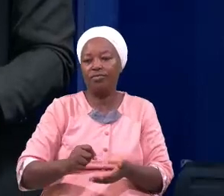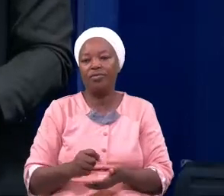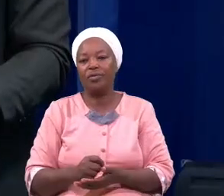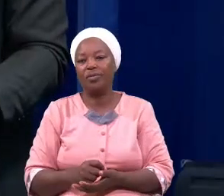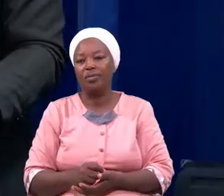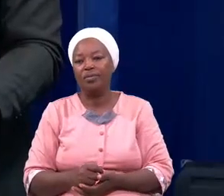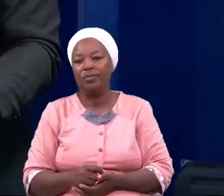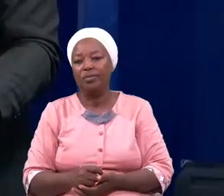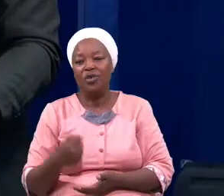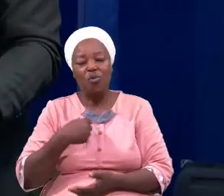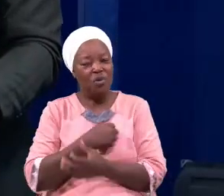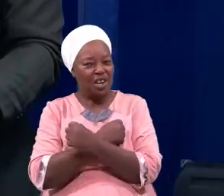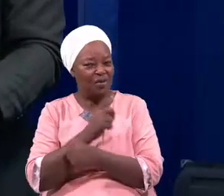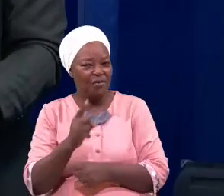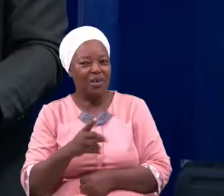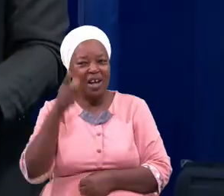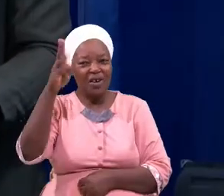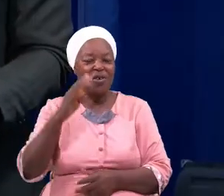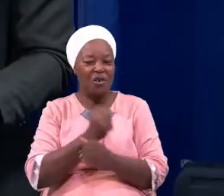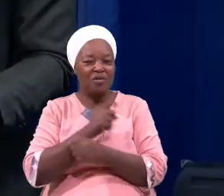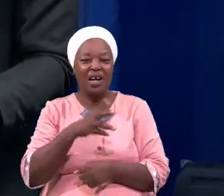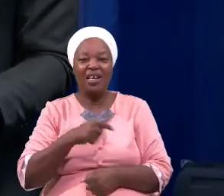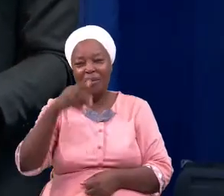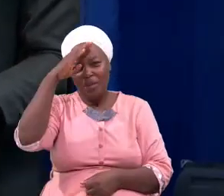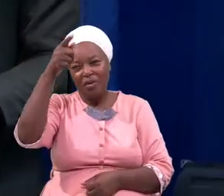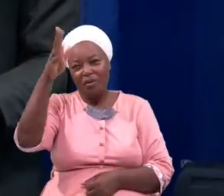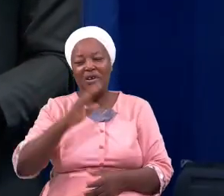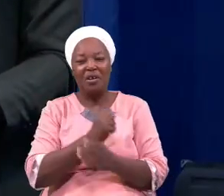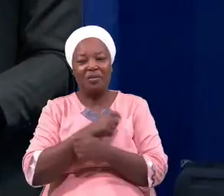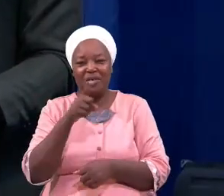We love you, God loves you, the man of God loves you.